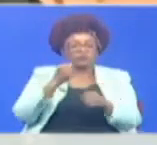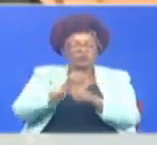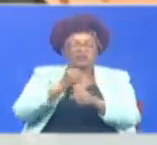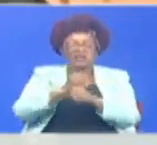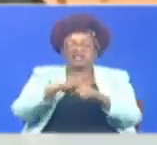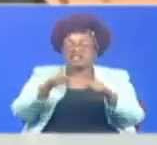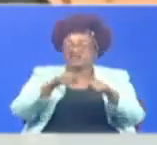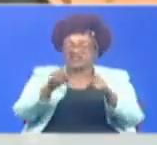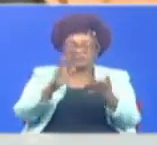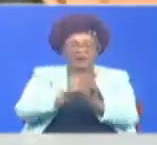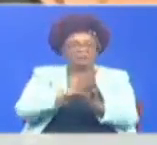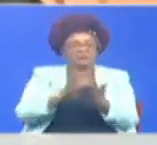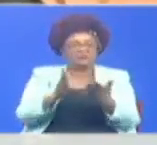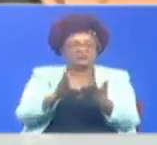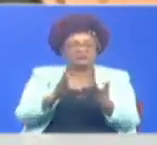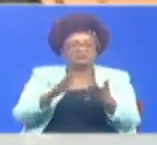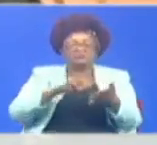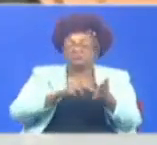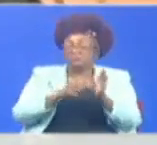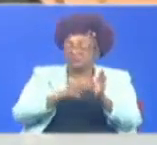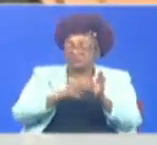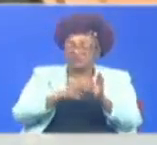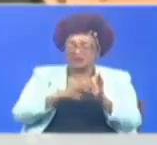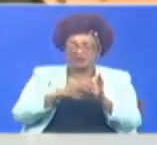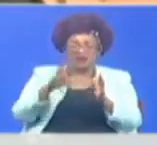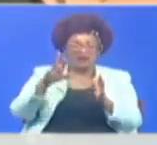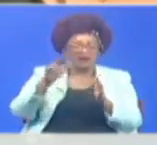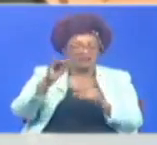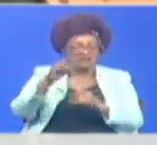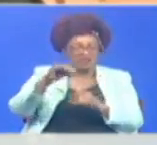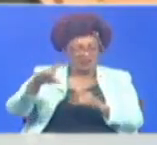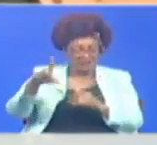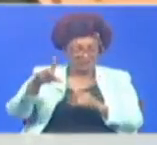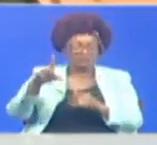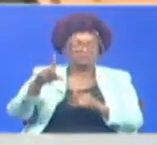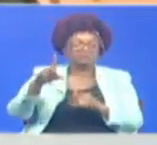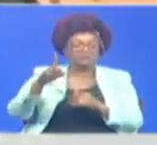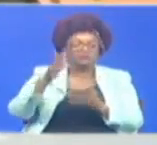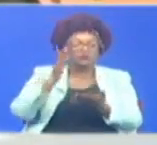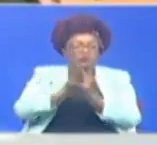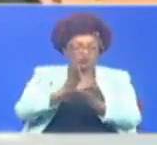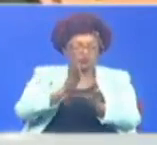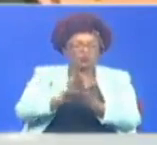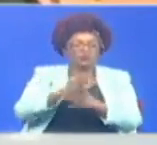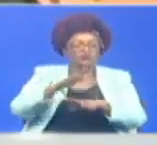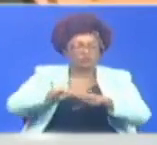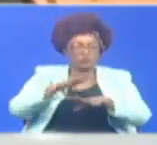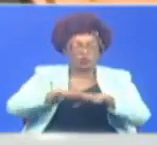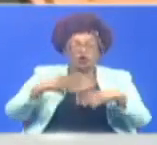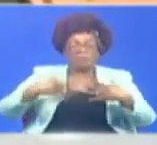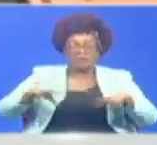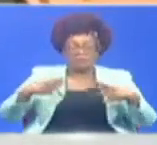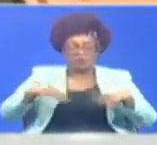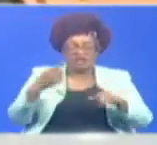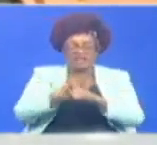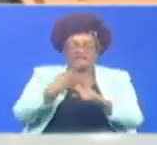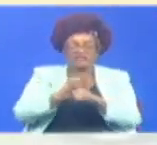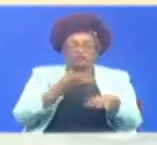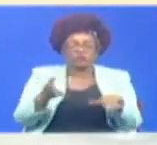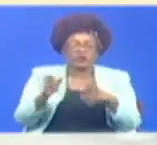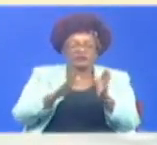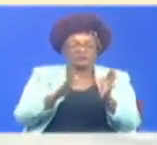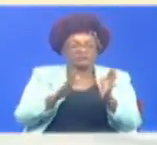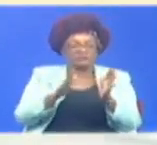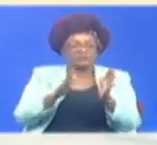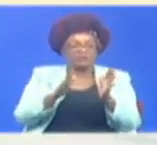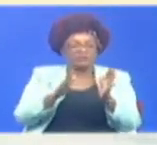different departments, which means Raphael really touched different departments and people in different ways and capacities.